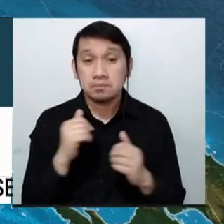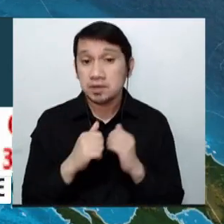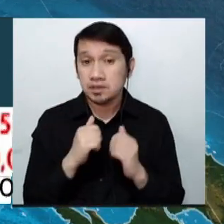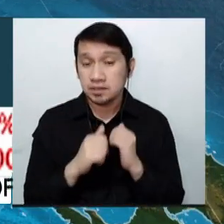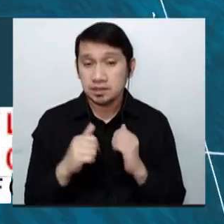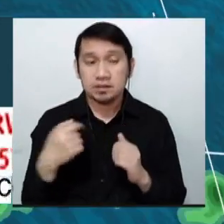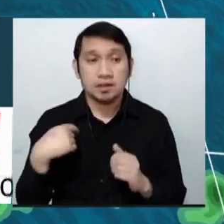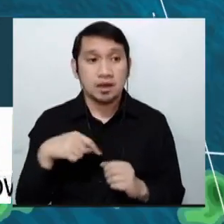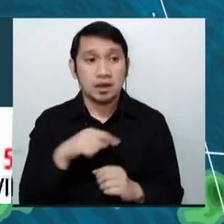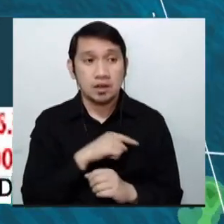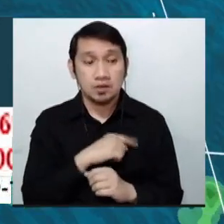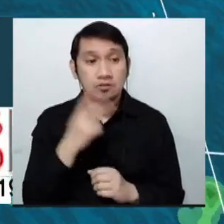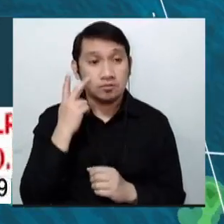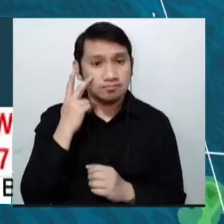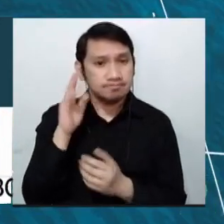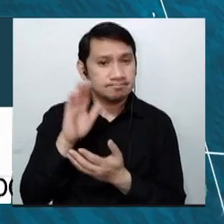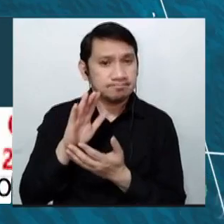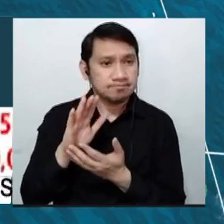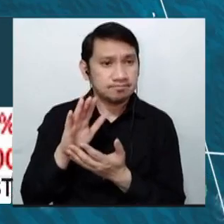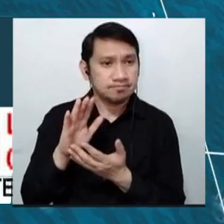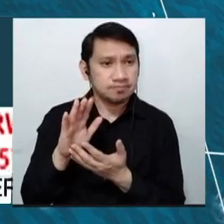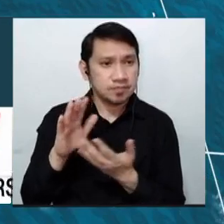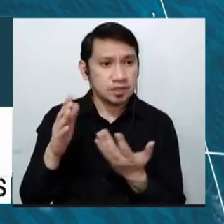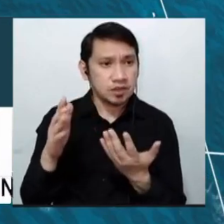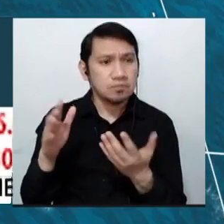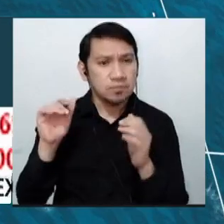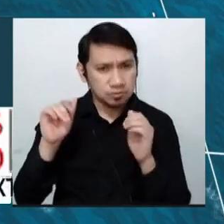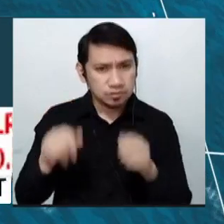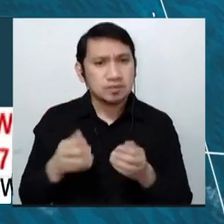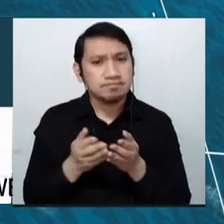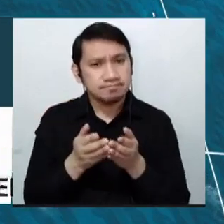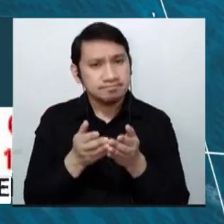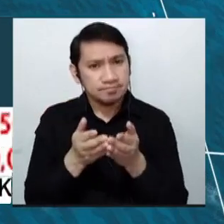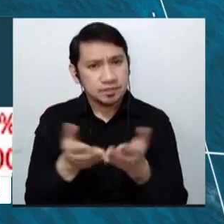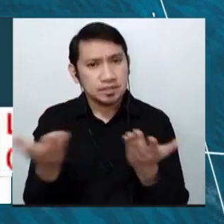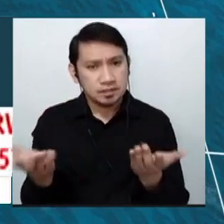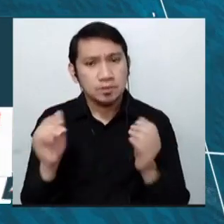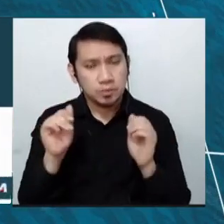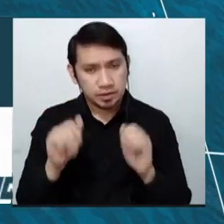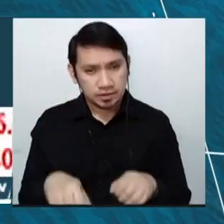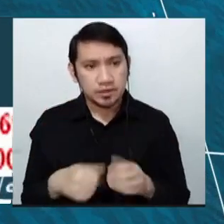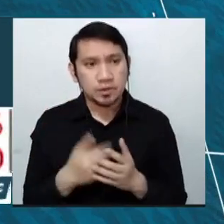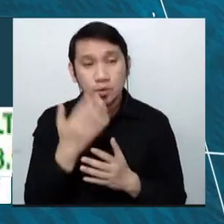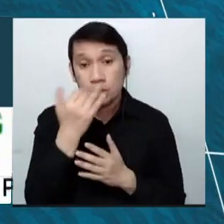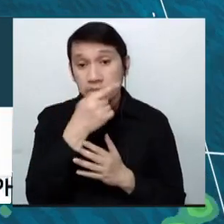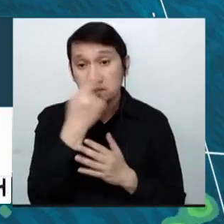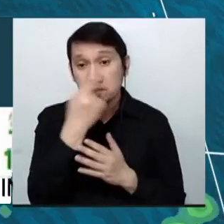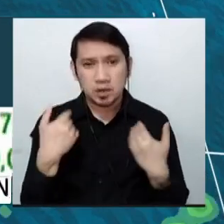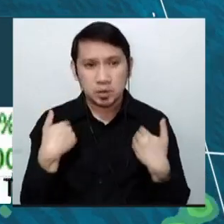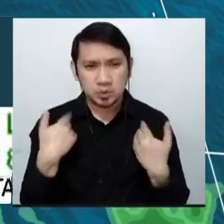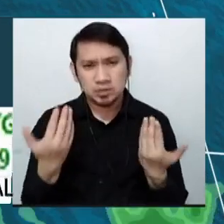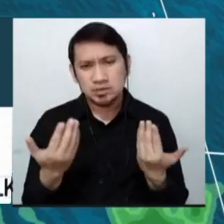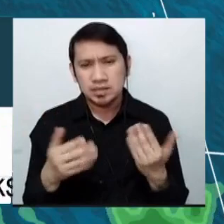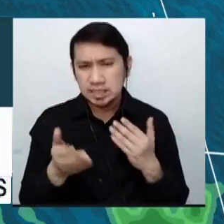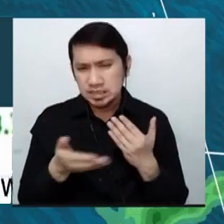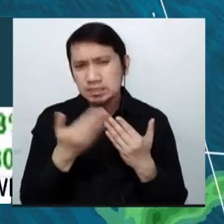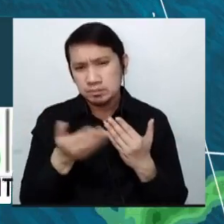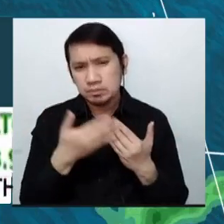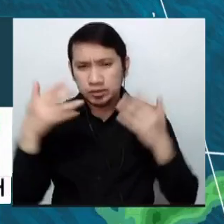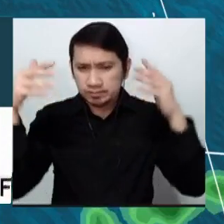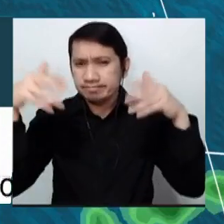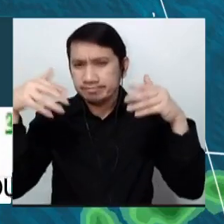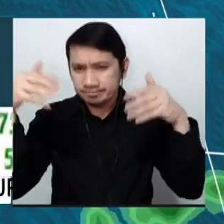our fisher folks and those who have small sea crab can freely venture out of the sea because we're just expecting a slight to moderate